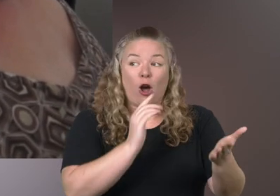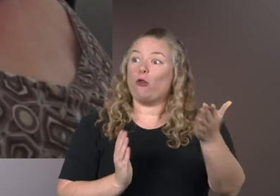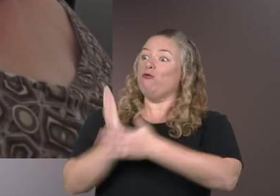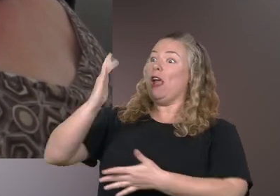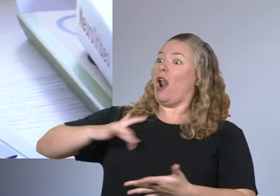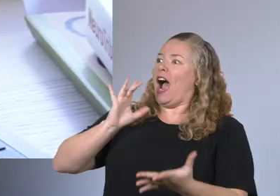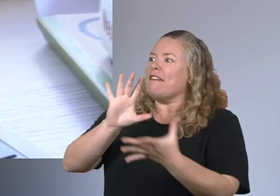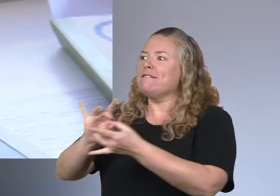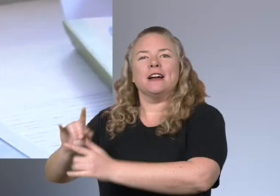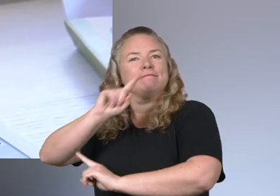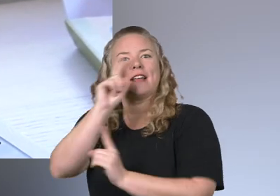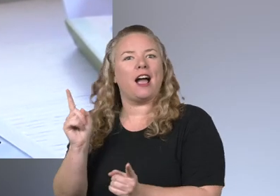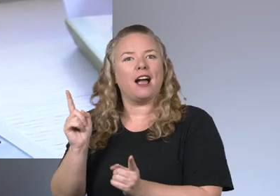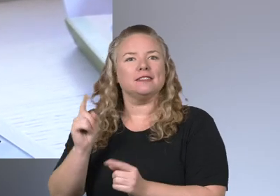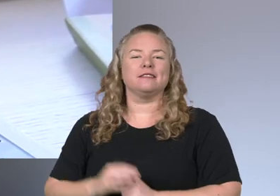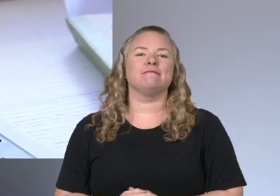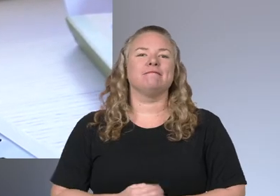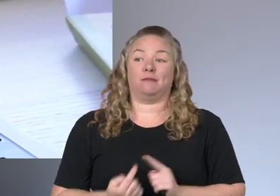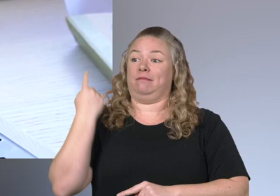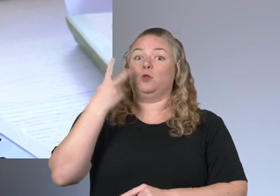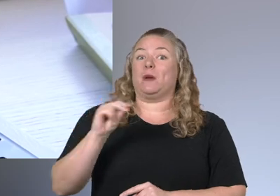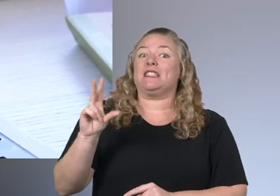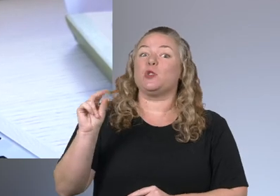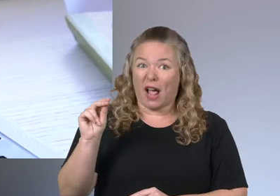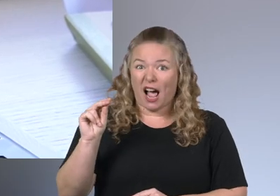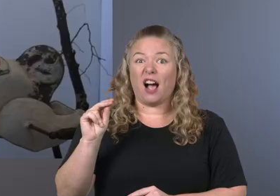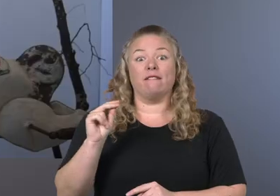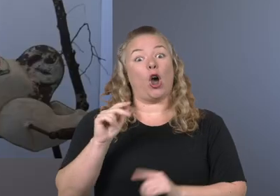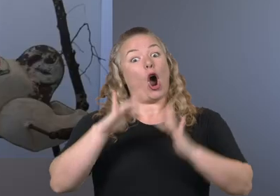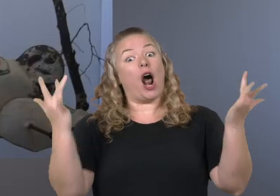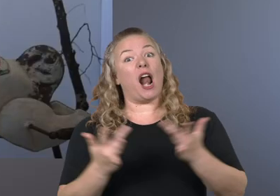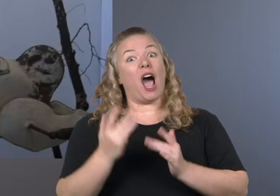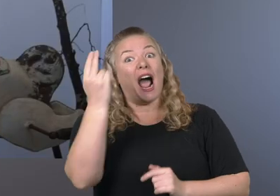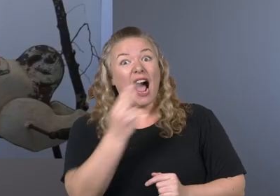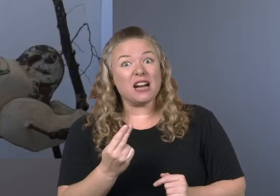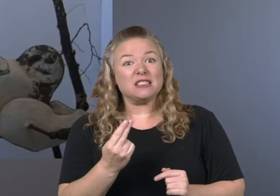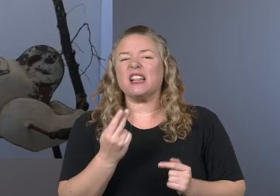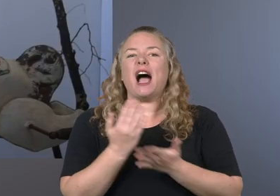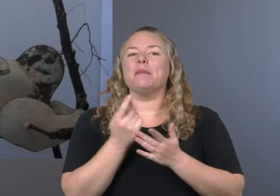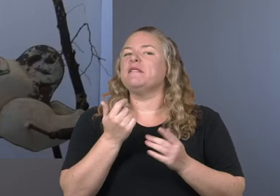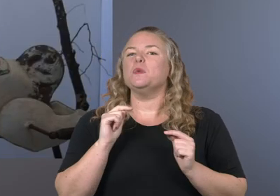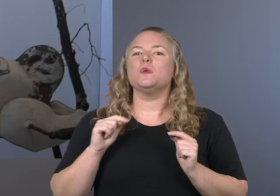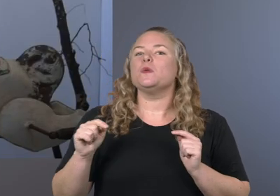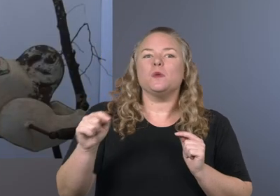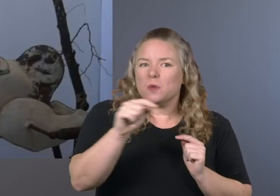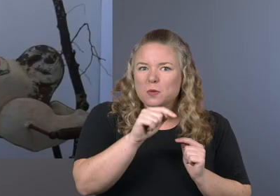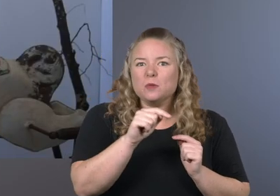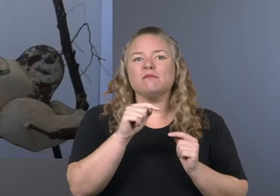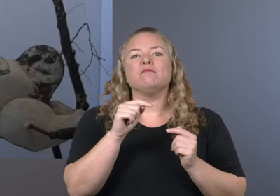possible in real life. So in 2012, there were just a handful of us